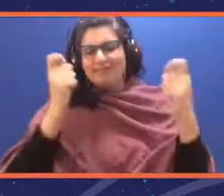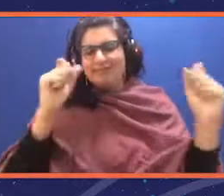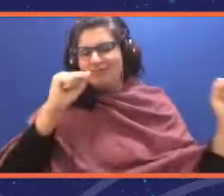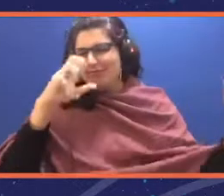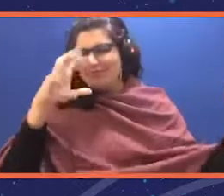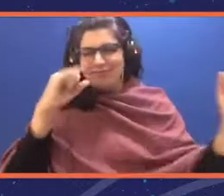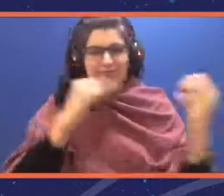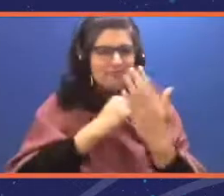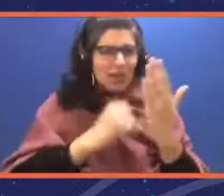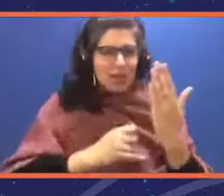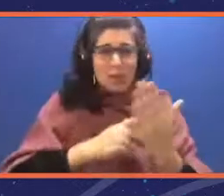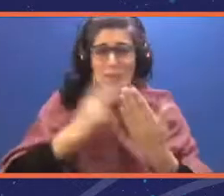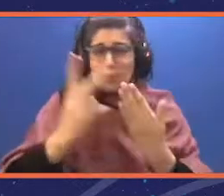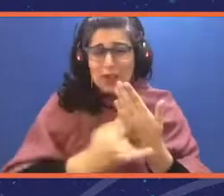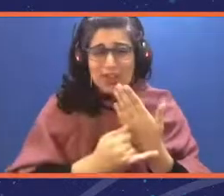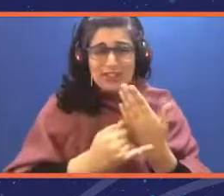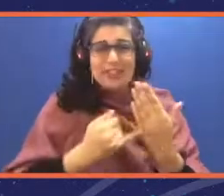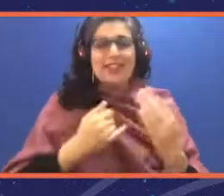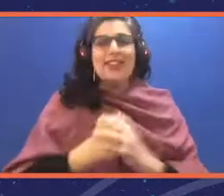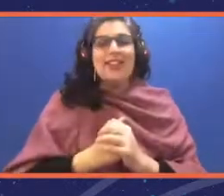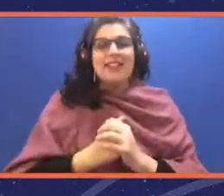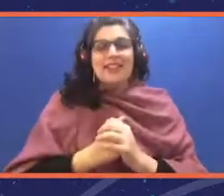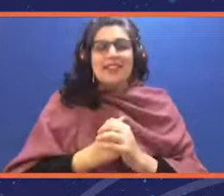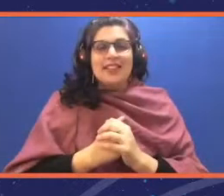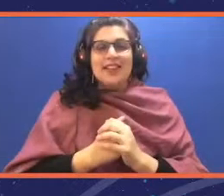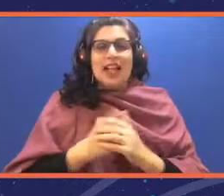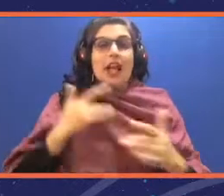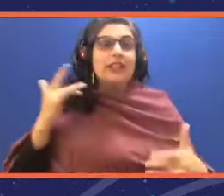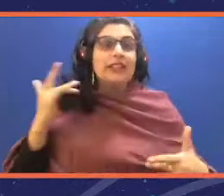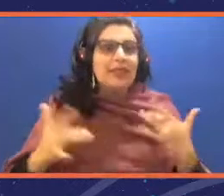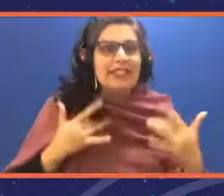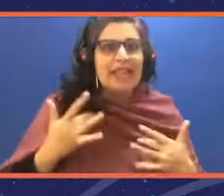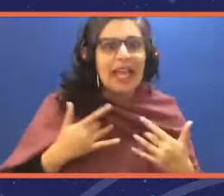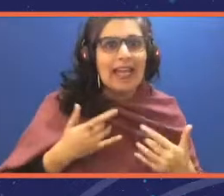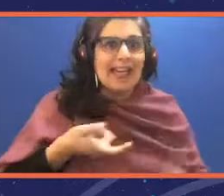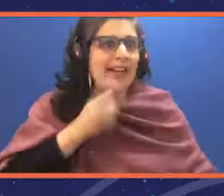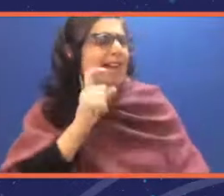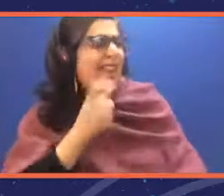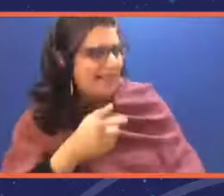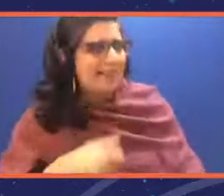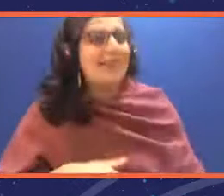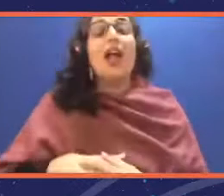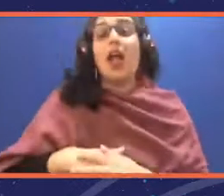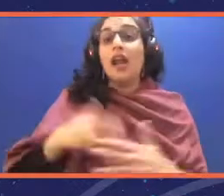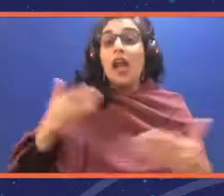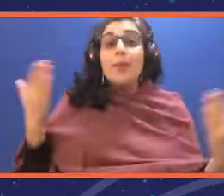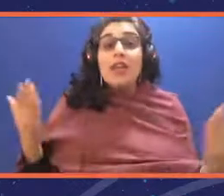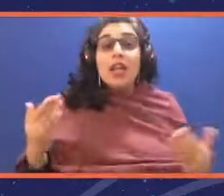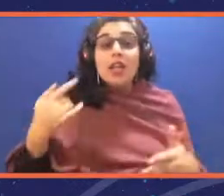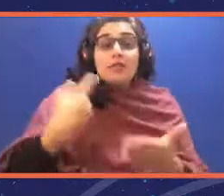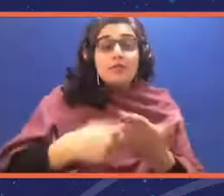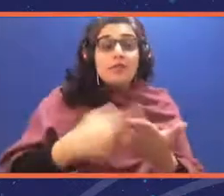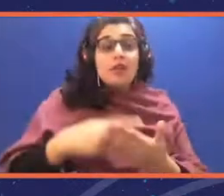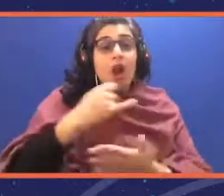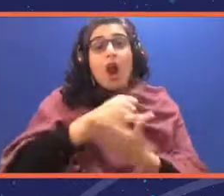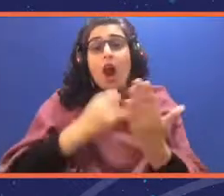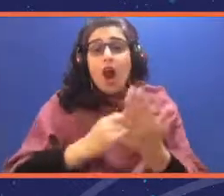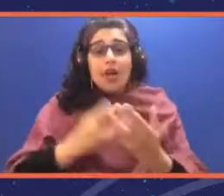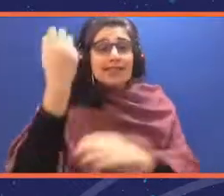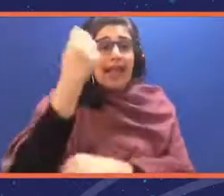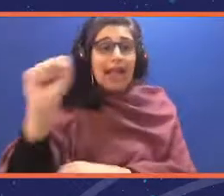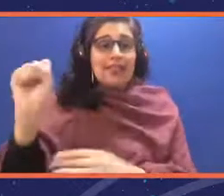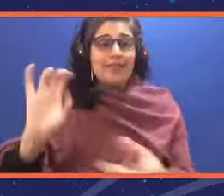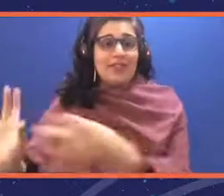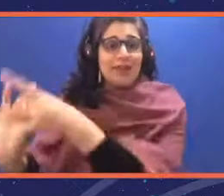So I'm gonna say it again. I'm excited, and I'm here to talk about arts and activism specifically. I'm gonna welcome